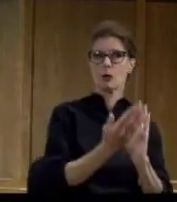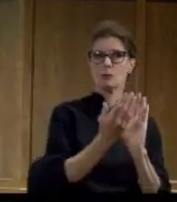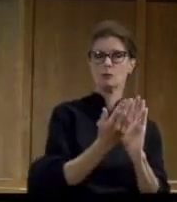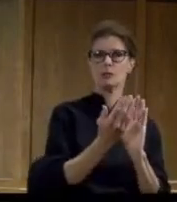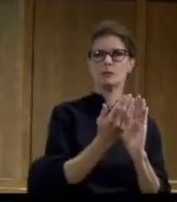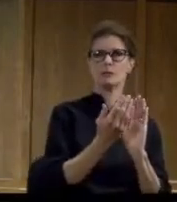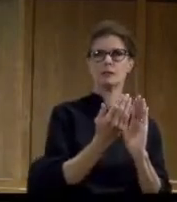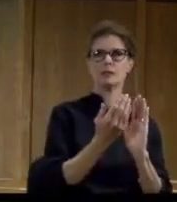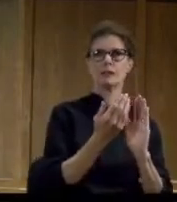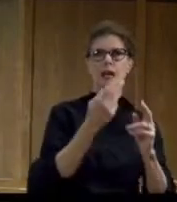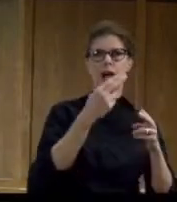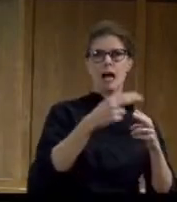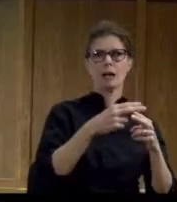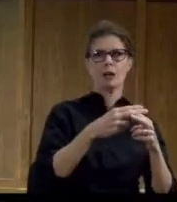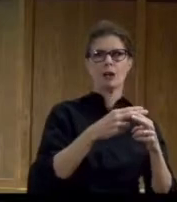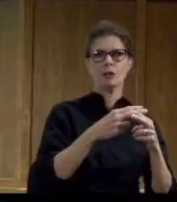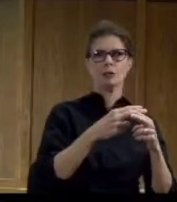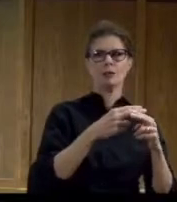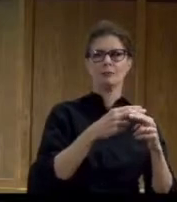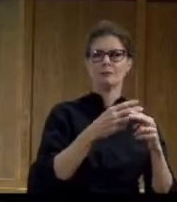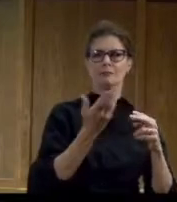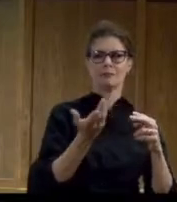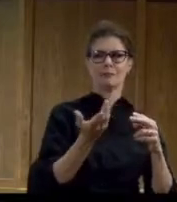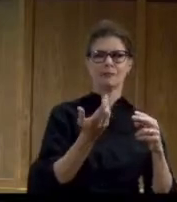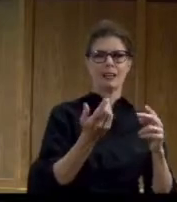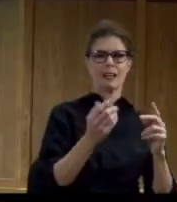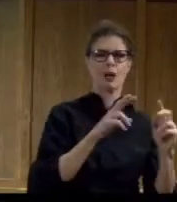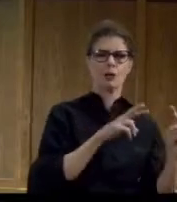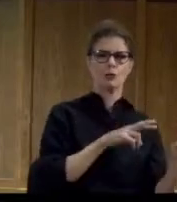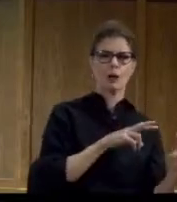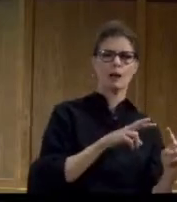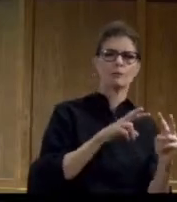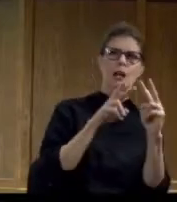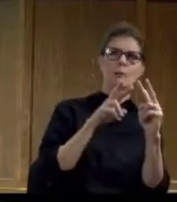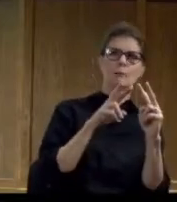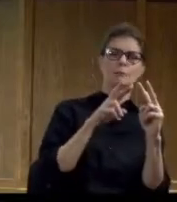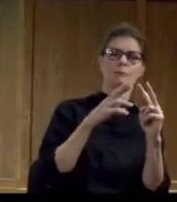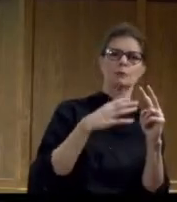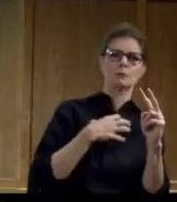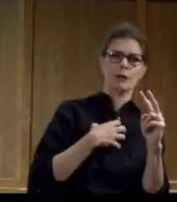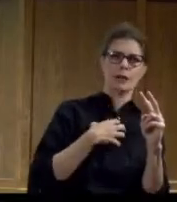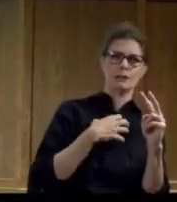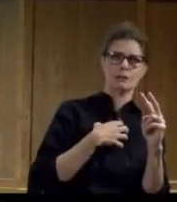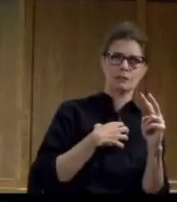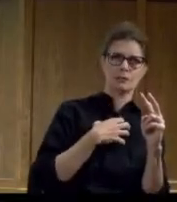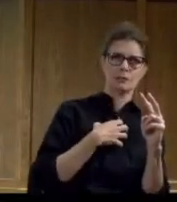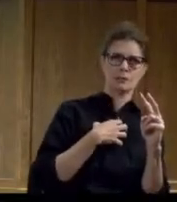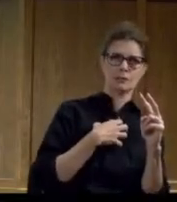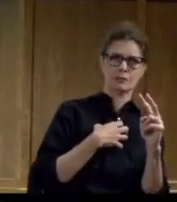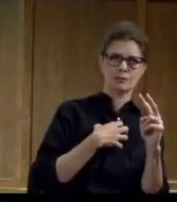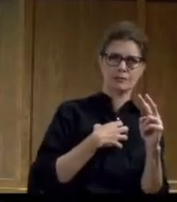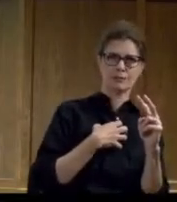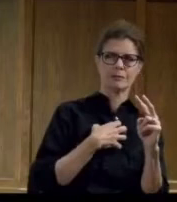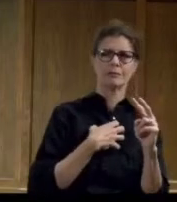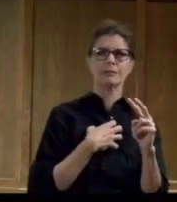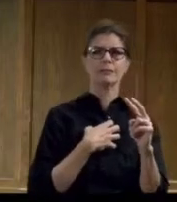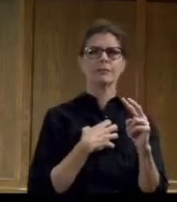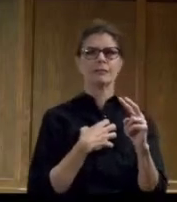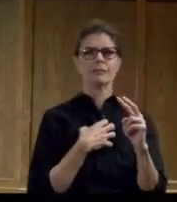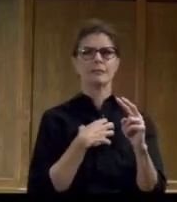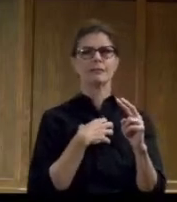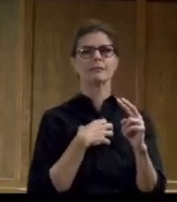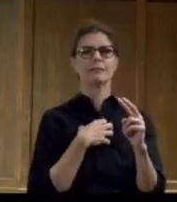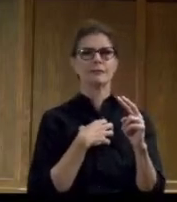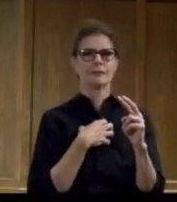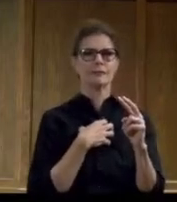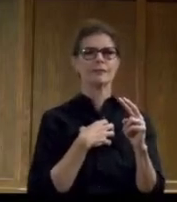ground-up gratitude. Now, when I say ground-up, I don't mean like you're pushing meat together in your hands, making a hamburger.